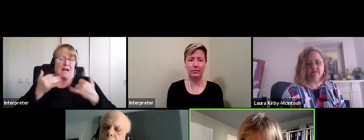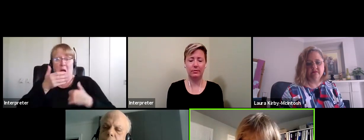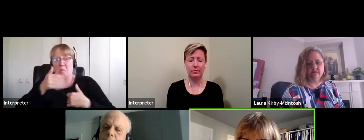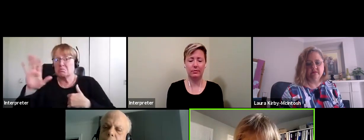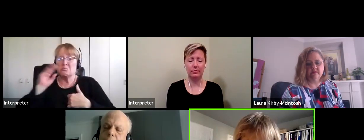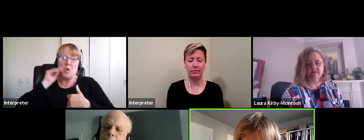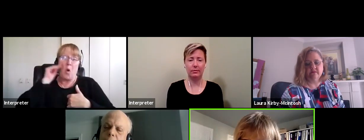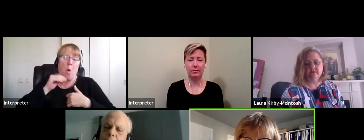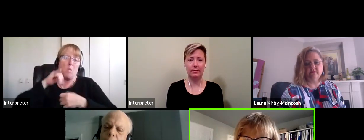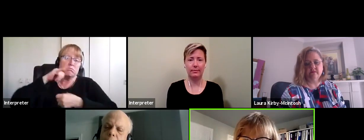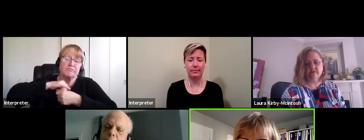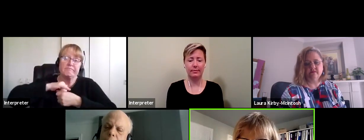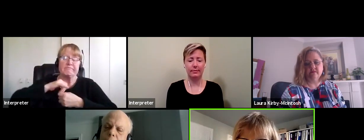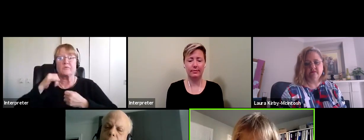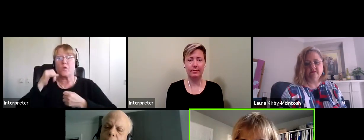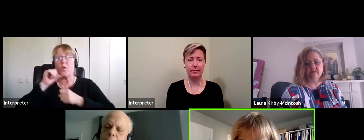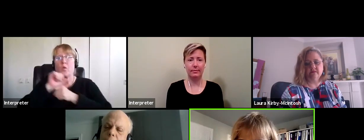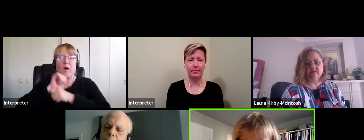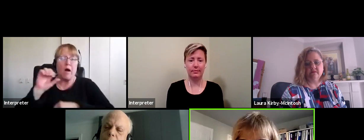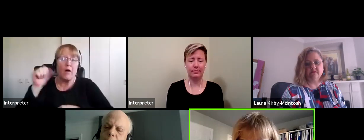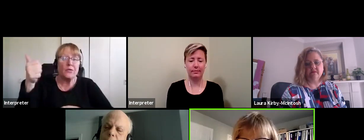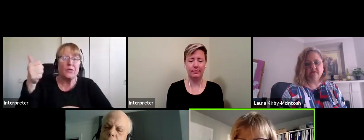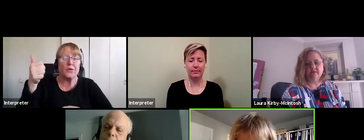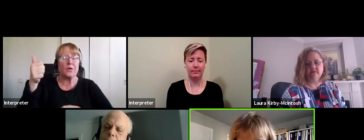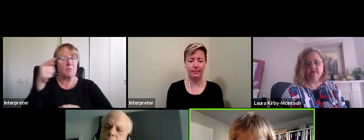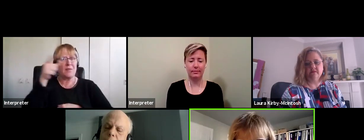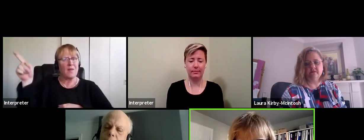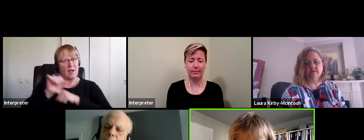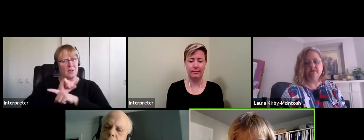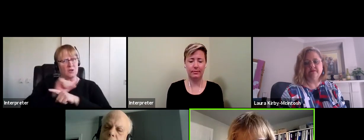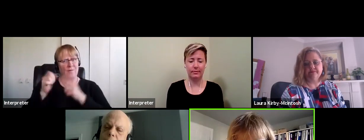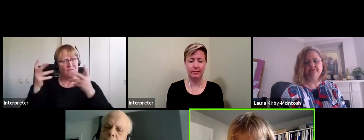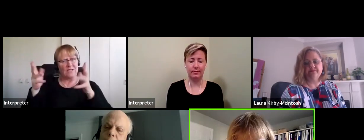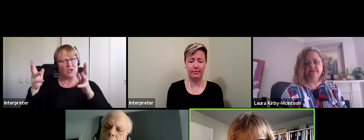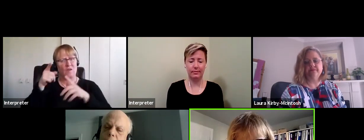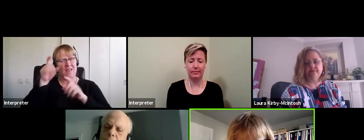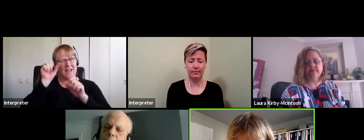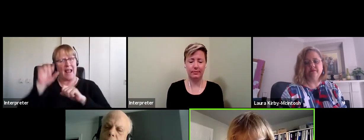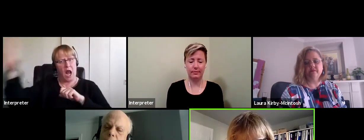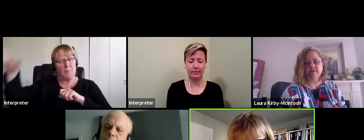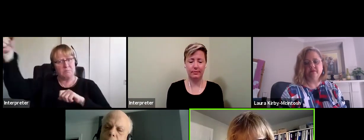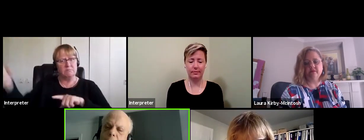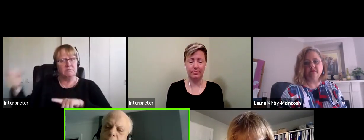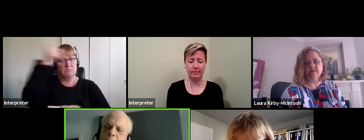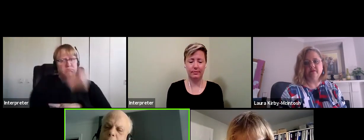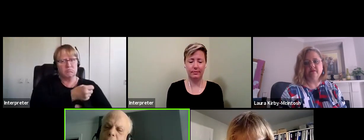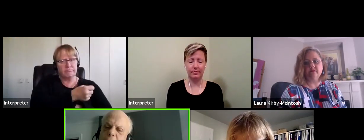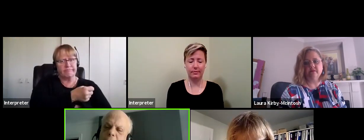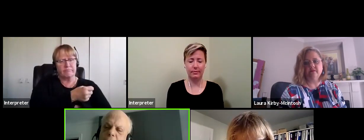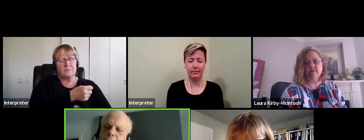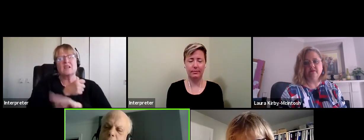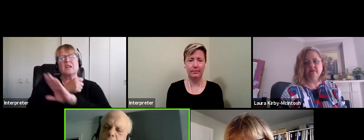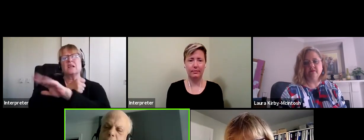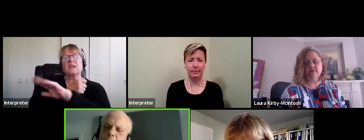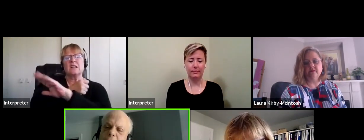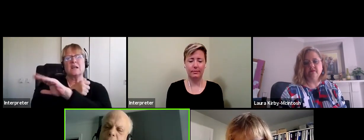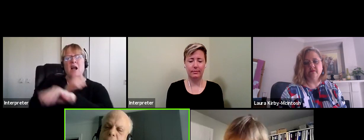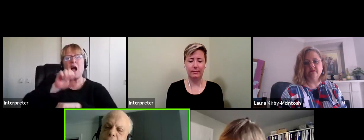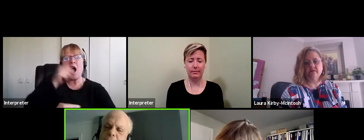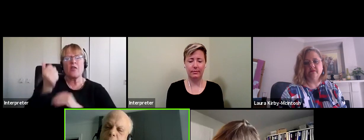doing other work, but are trained and could actually be deployed into that. Okay, Barbara, any other top